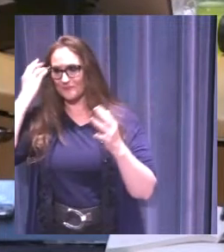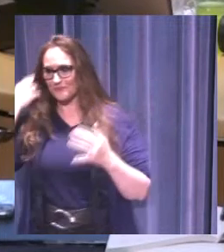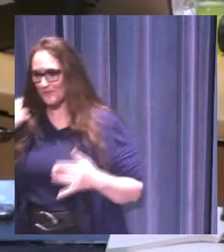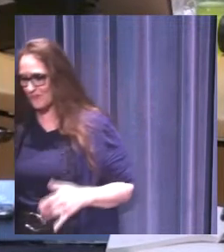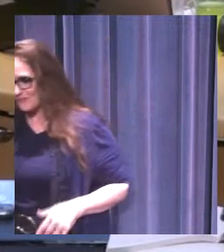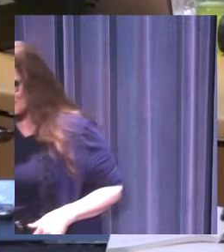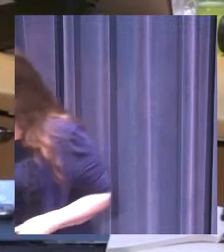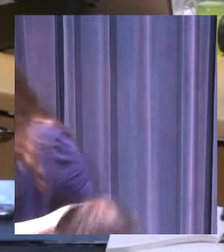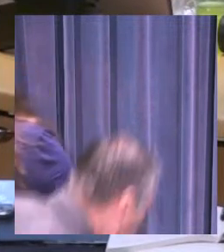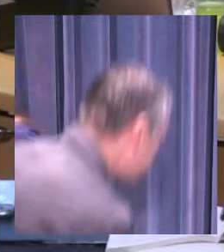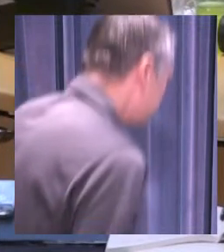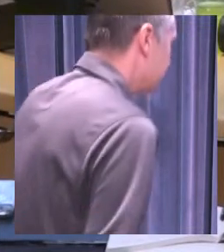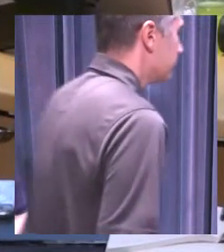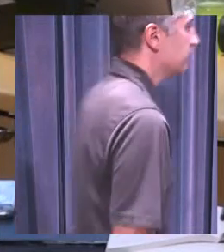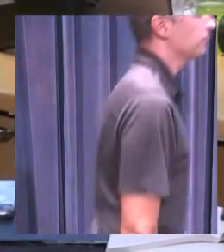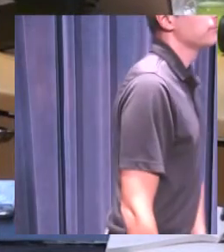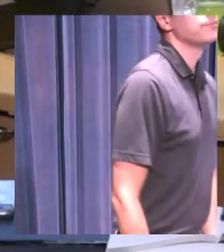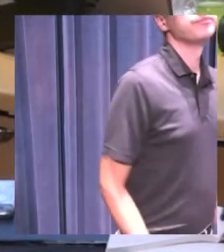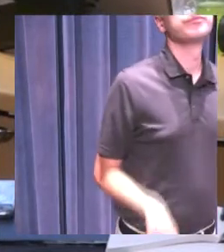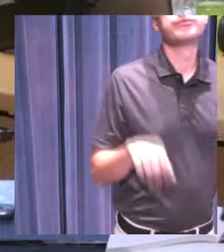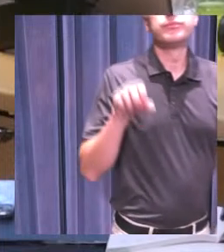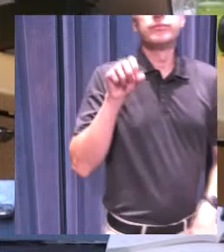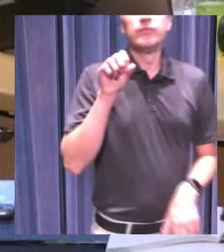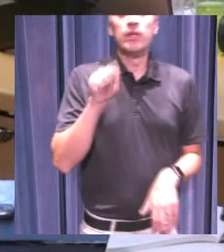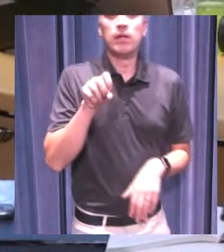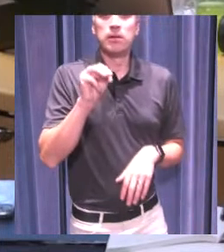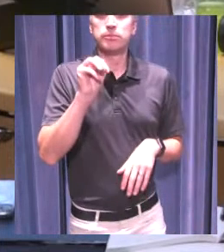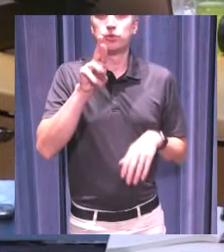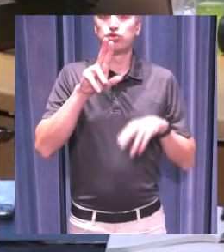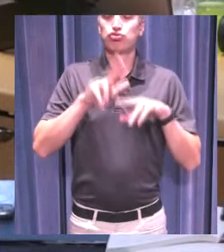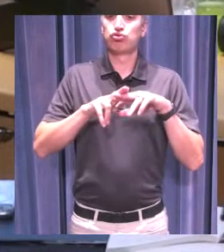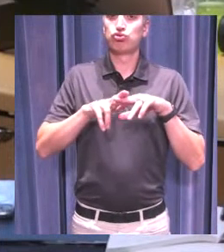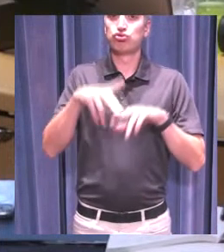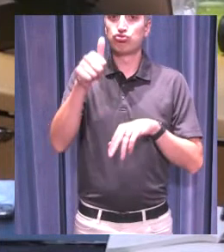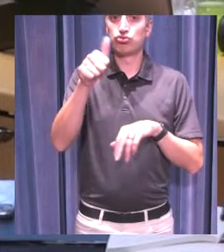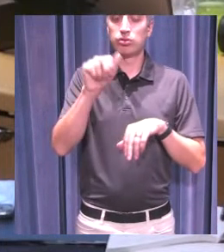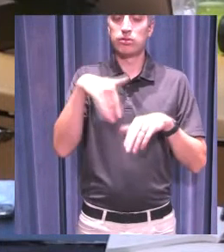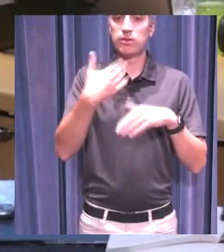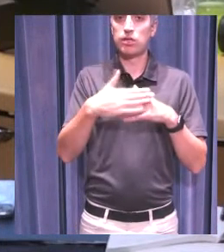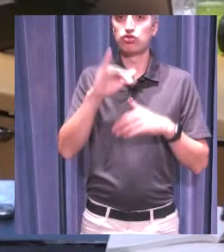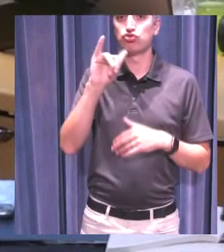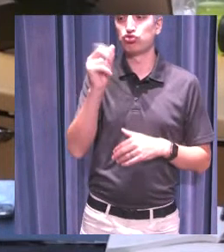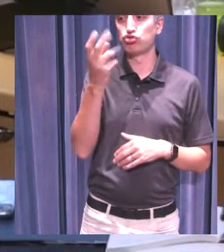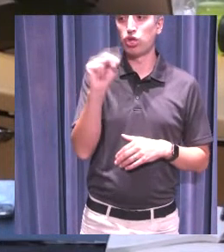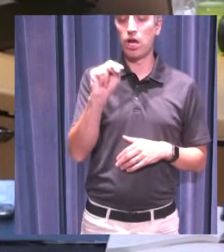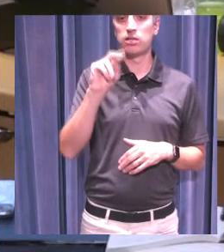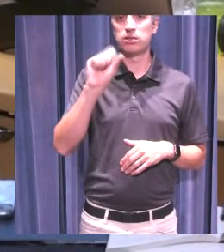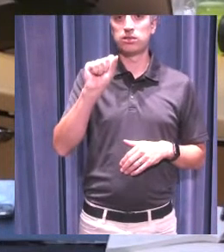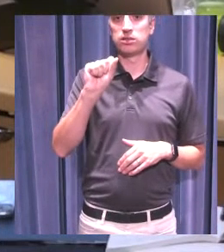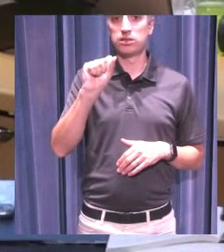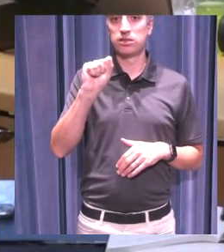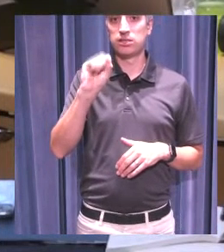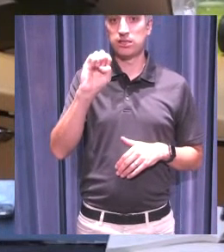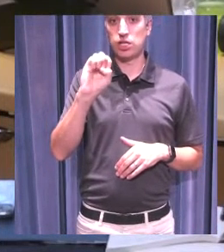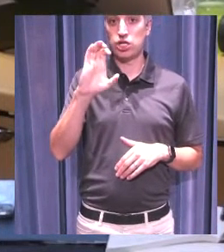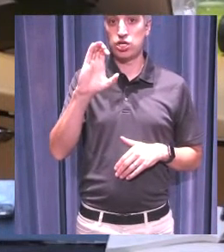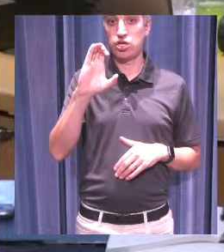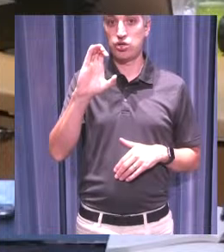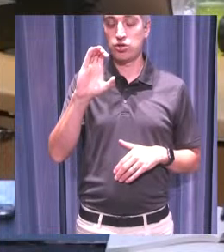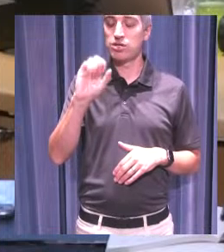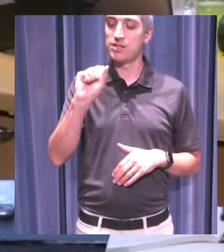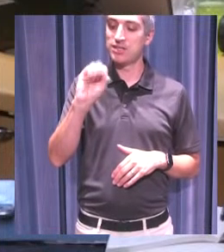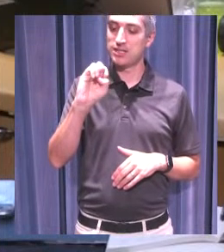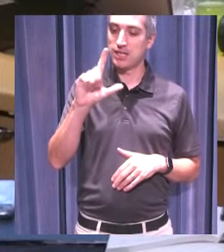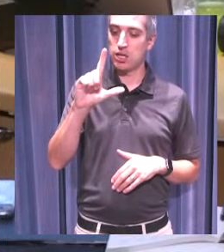Yes, Mr. Chair. The next comment's been submitted by John Sirocco of Flint on the topic